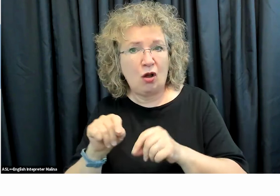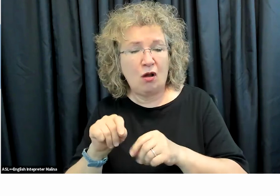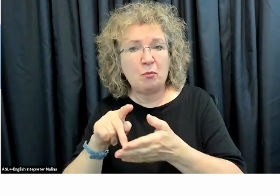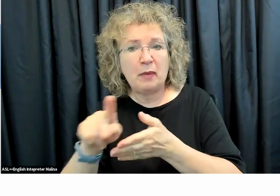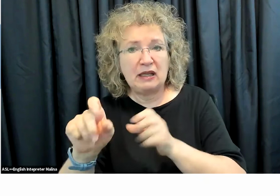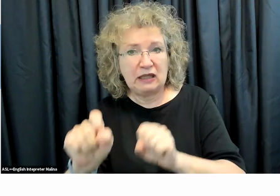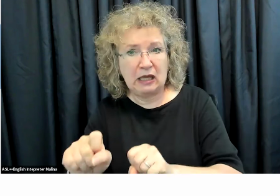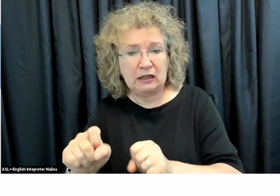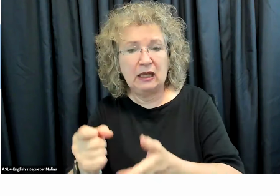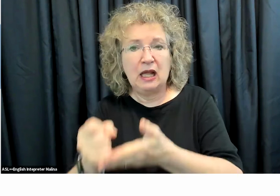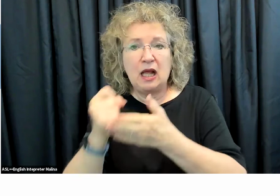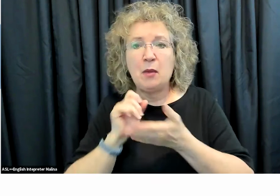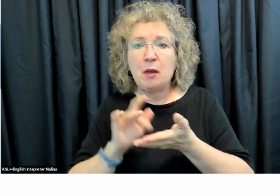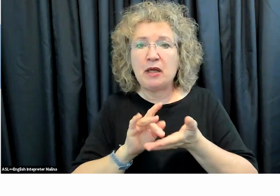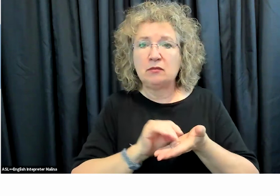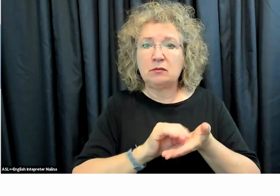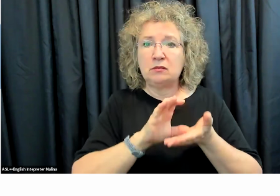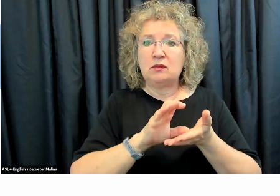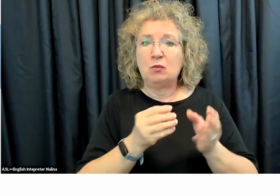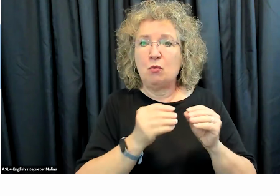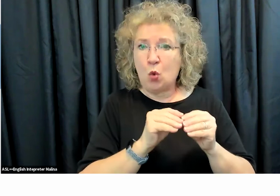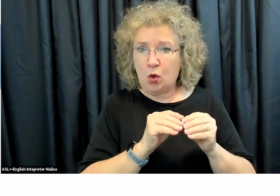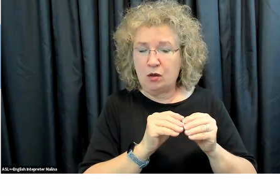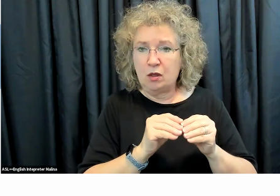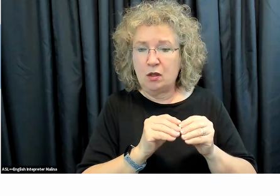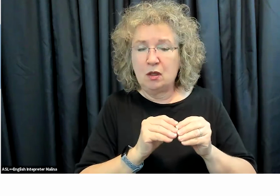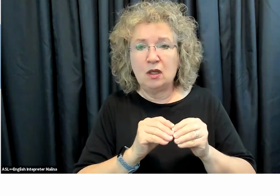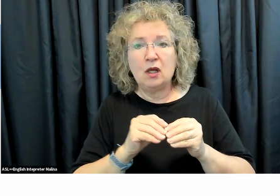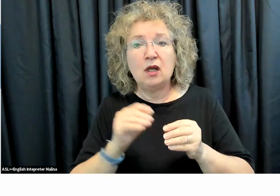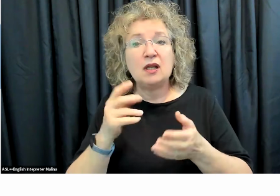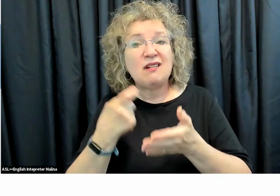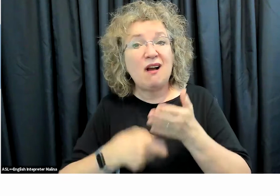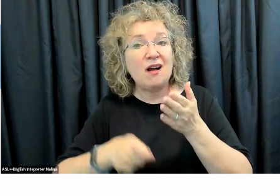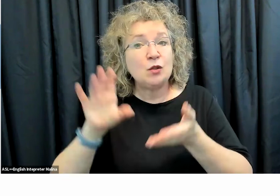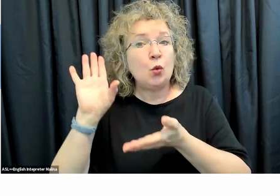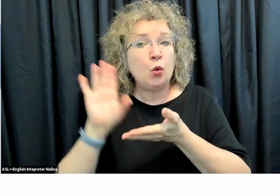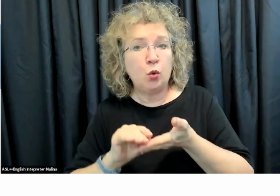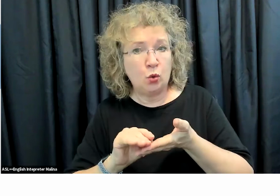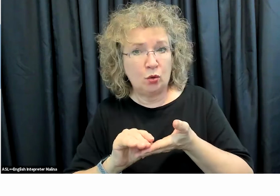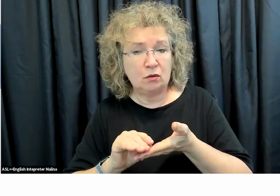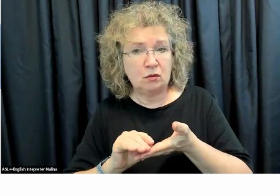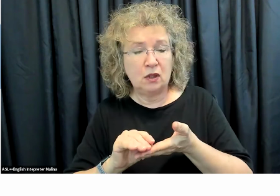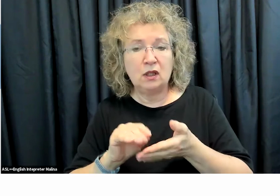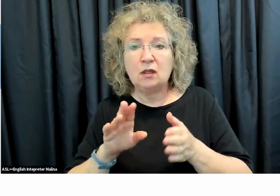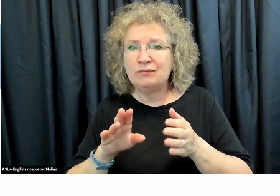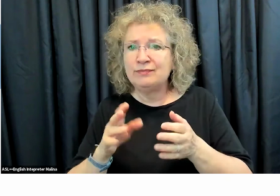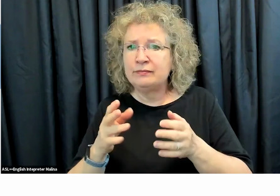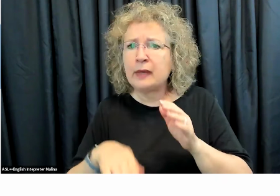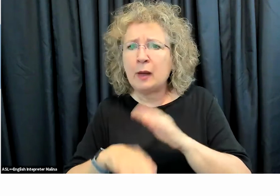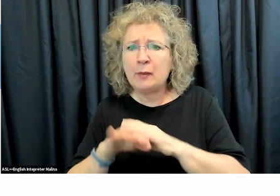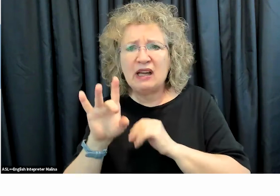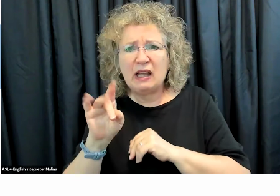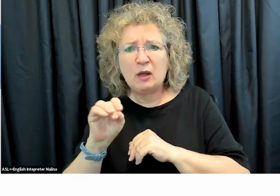medication supply, and doing that at a great discount on that medication, up to 80%.